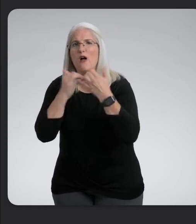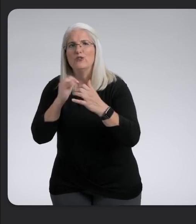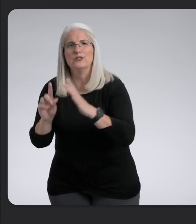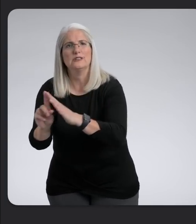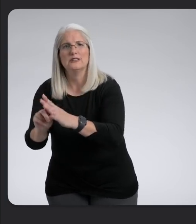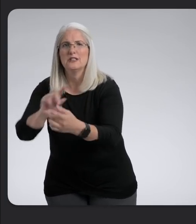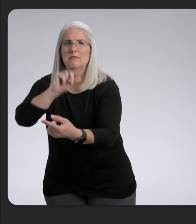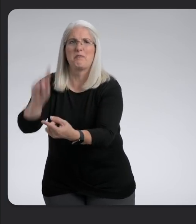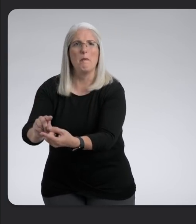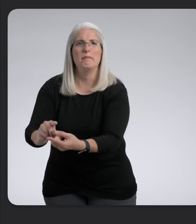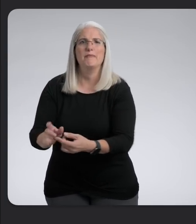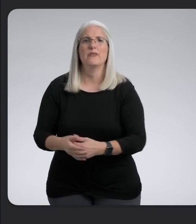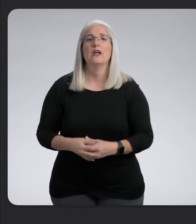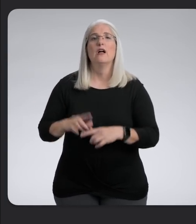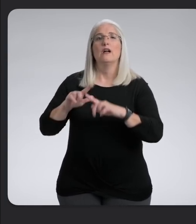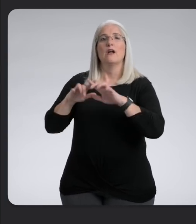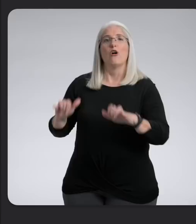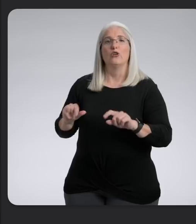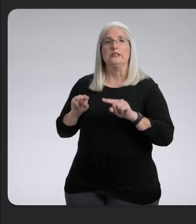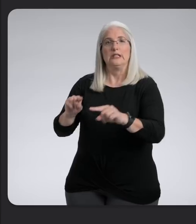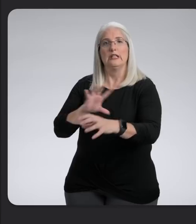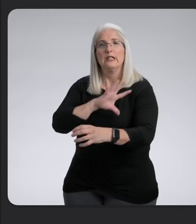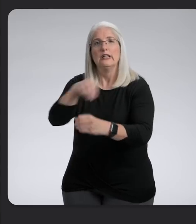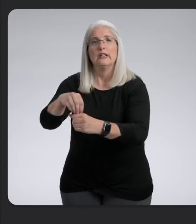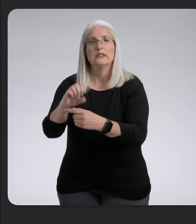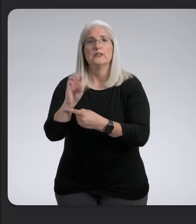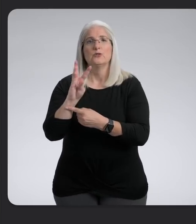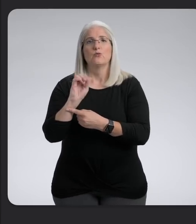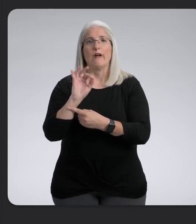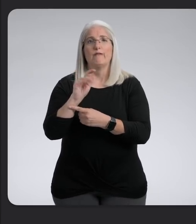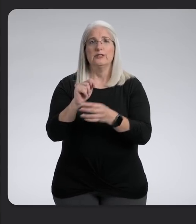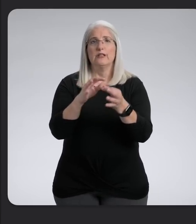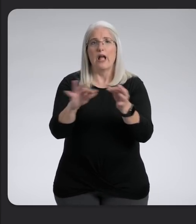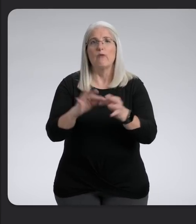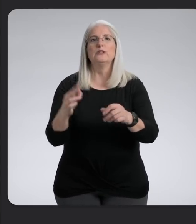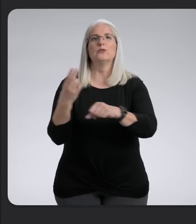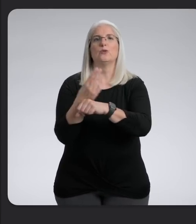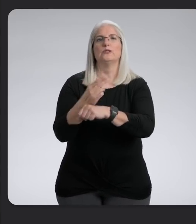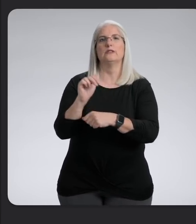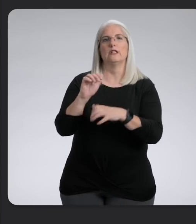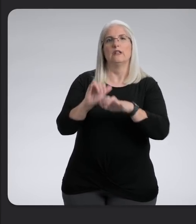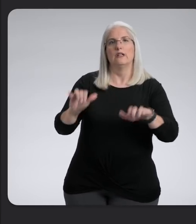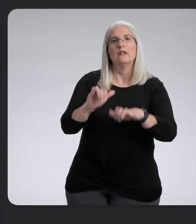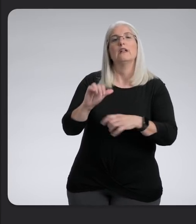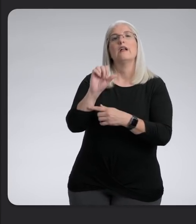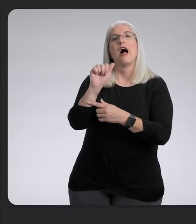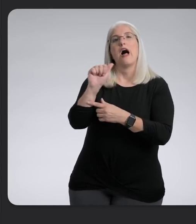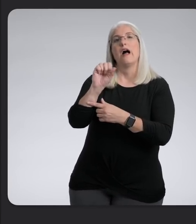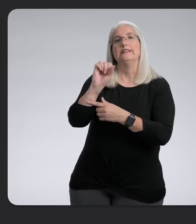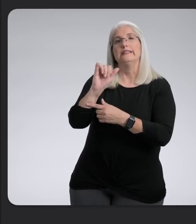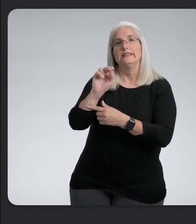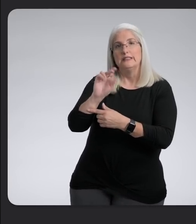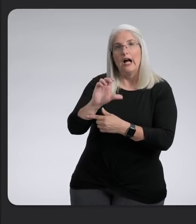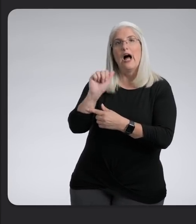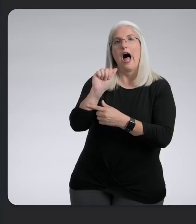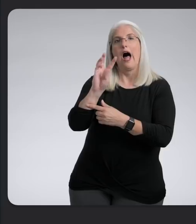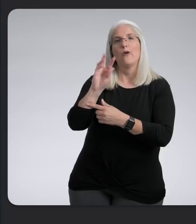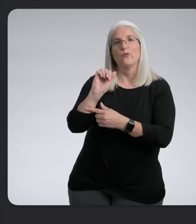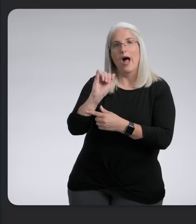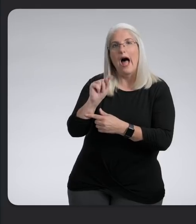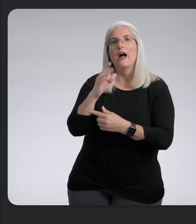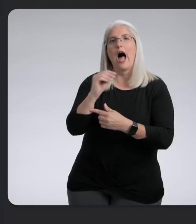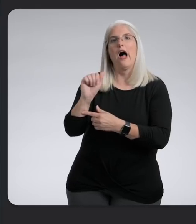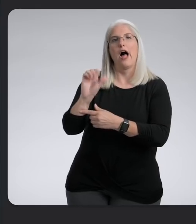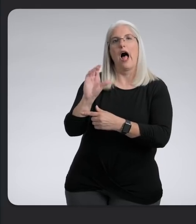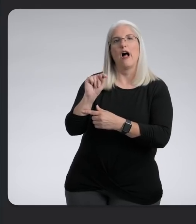deep into the Swift language and use the common async await pattern combined with a technology called actors.